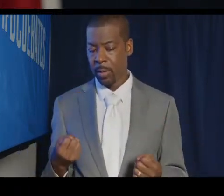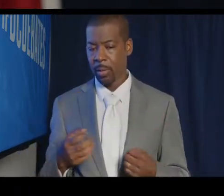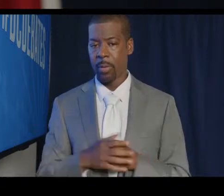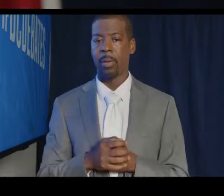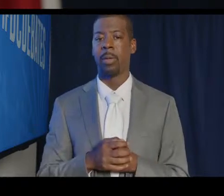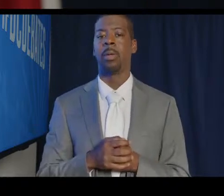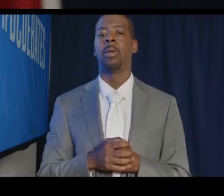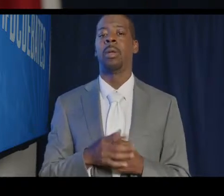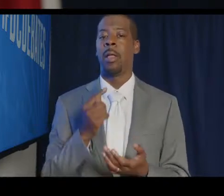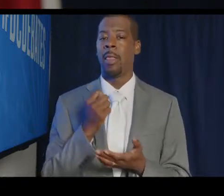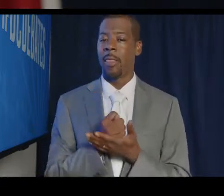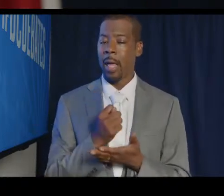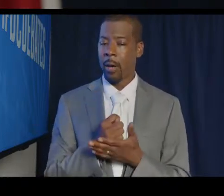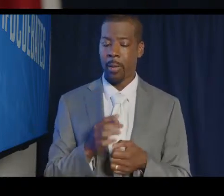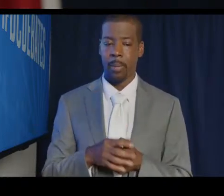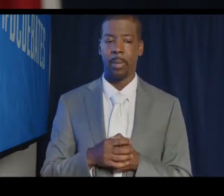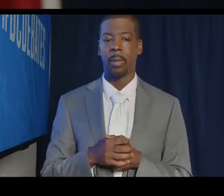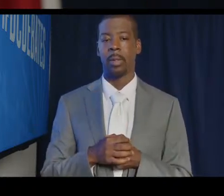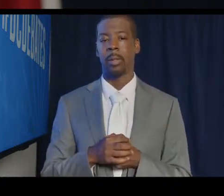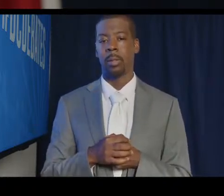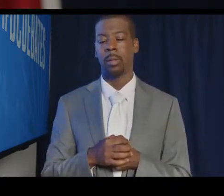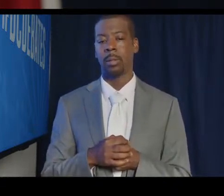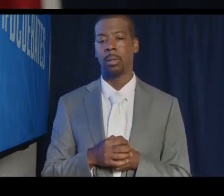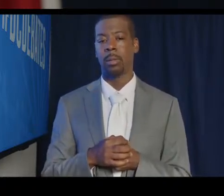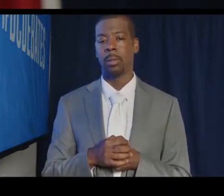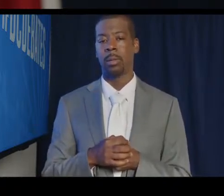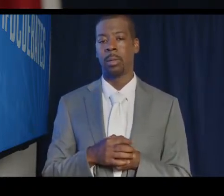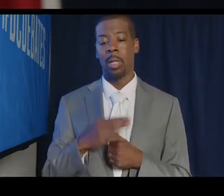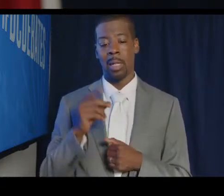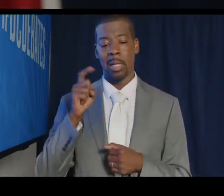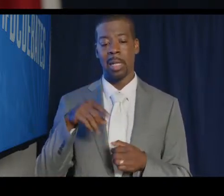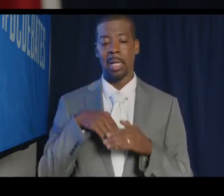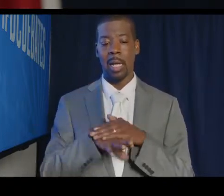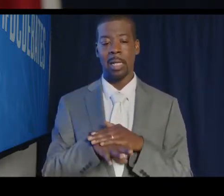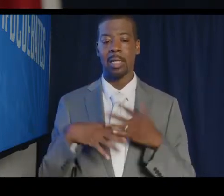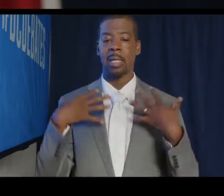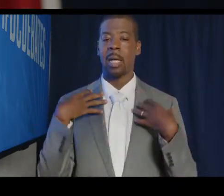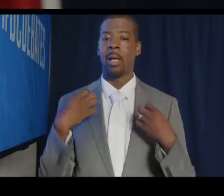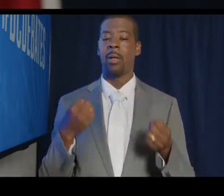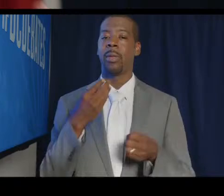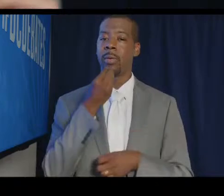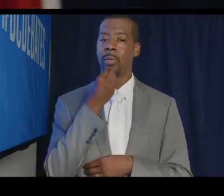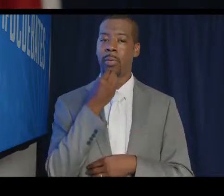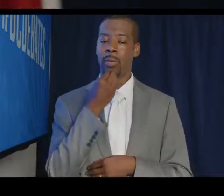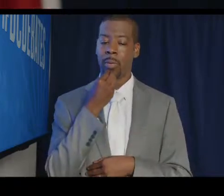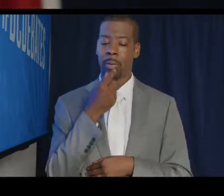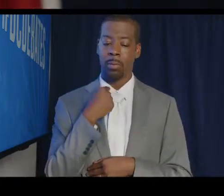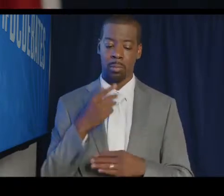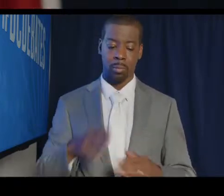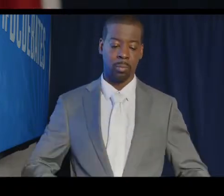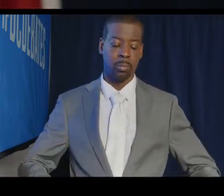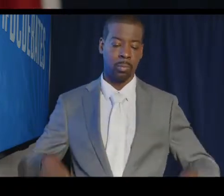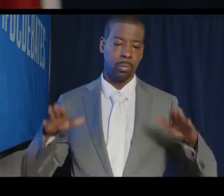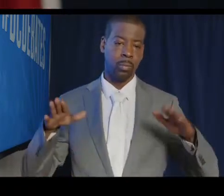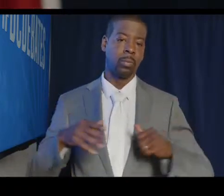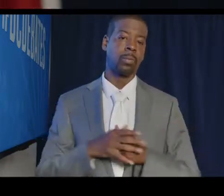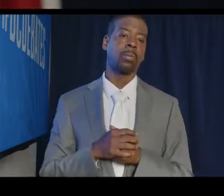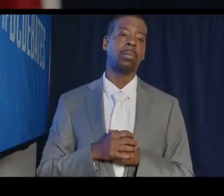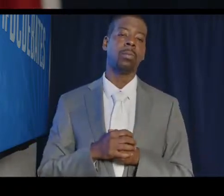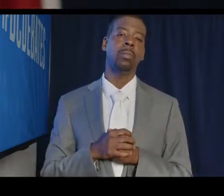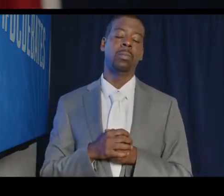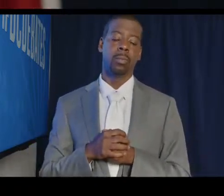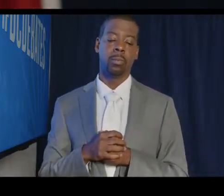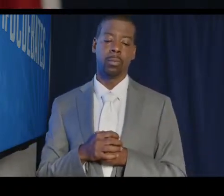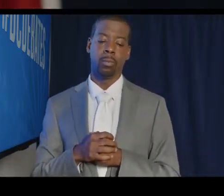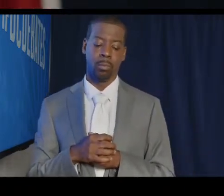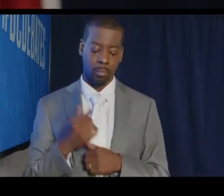city need that access, and we need access to healthy foods. I remember growing up, both in the neighborhood I grew up in and when I spent my